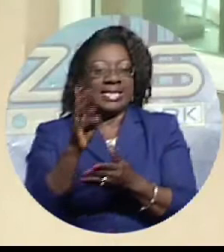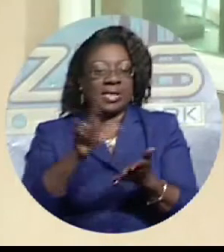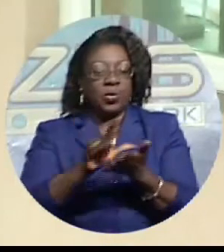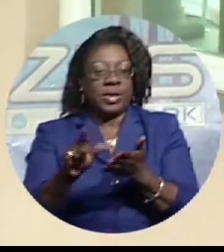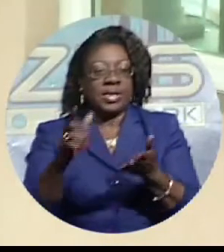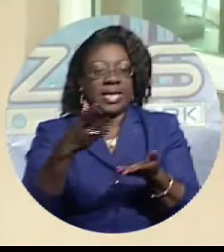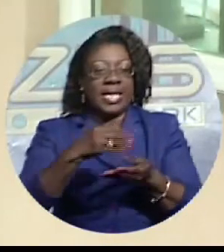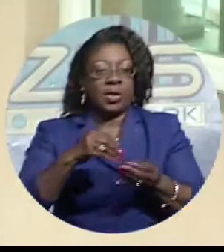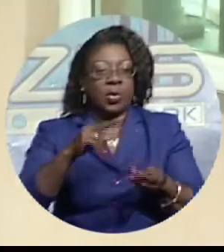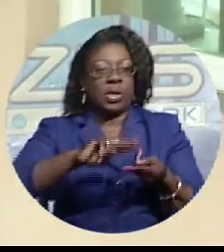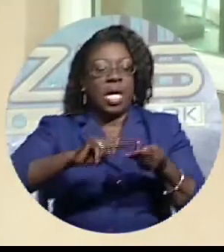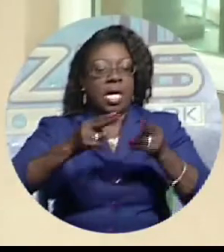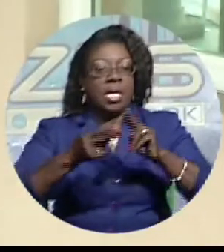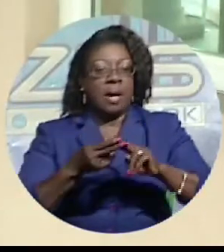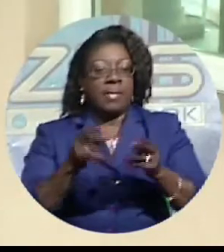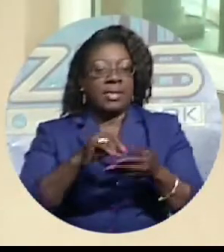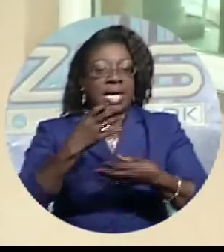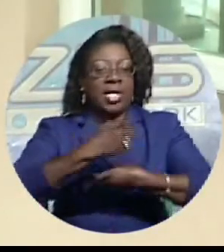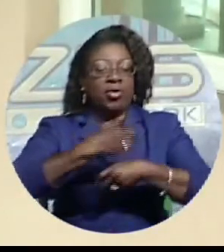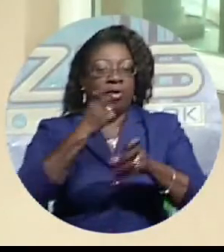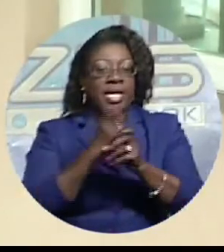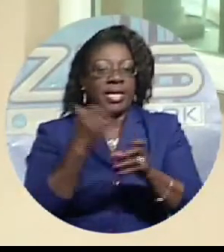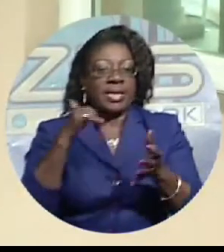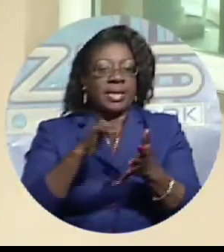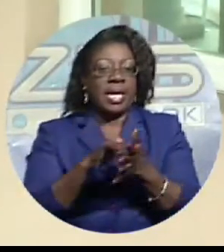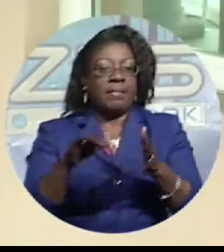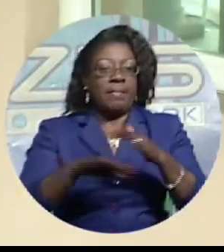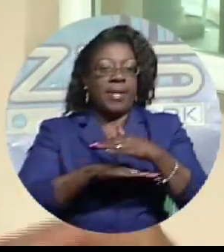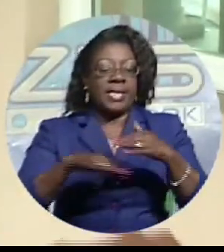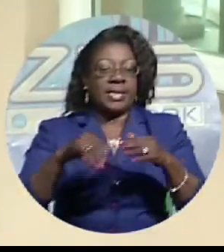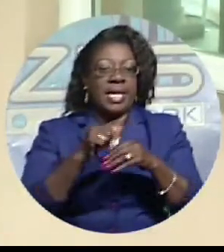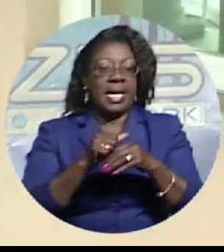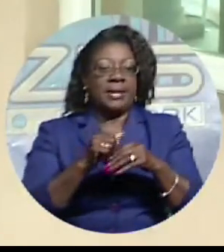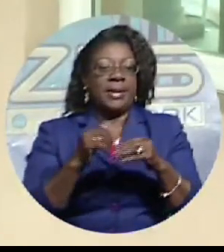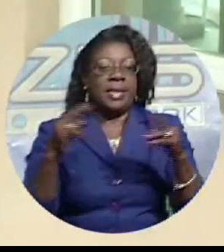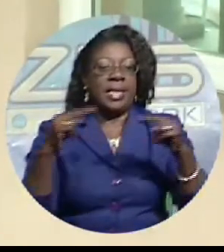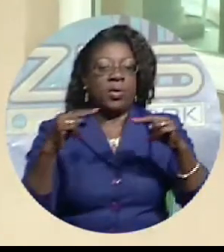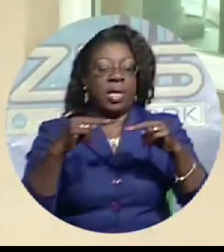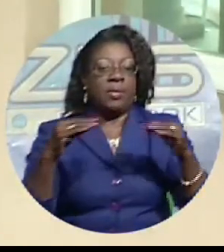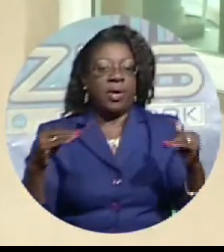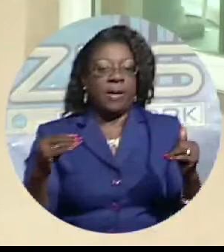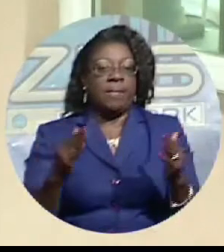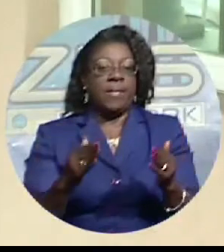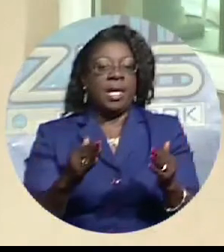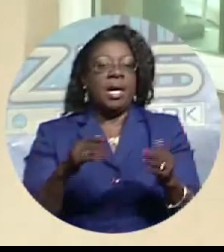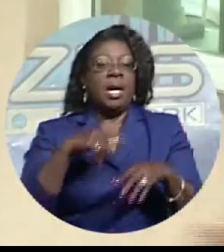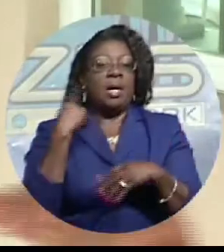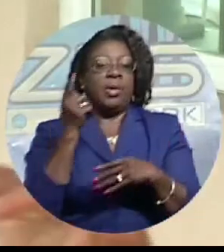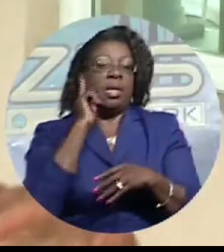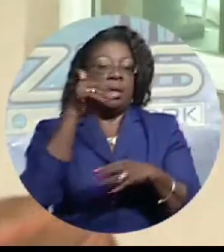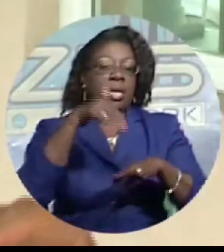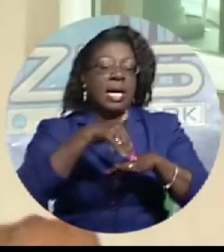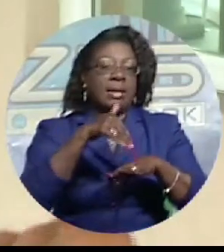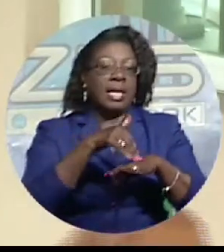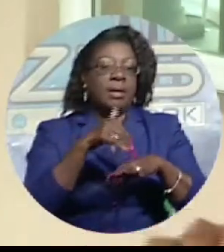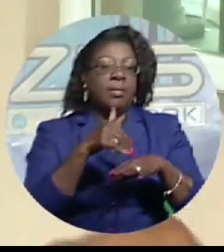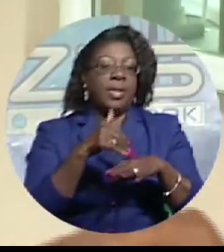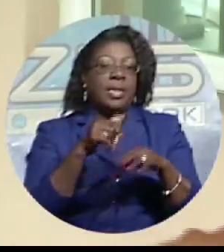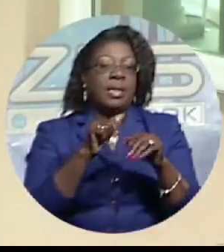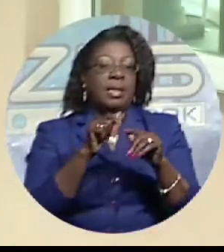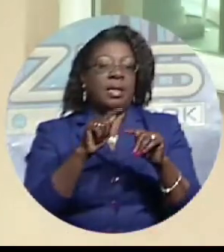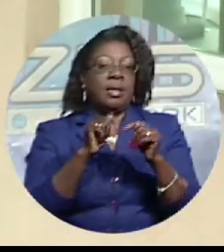those numbers and create that baseline, the equilibrium. And we'll look at that with VAT